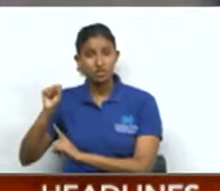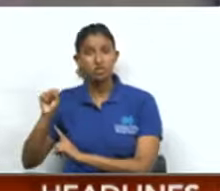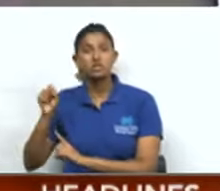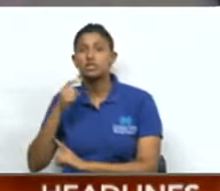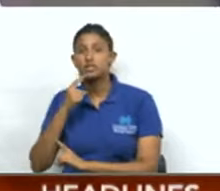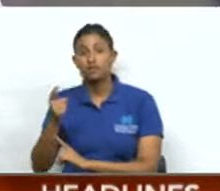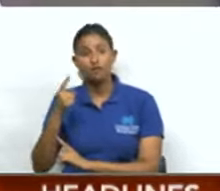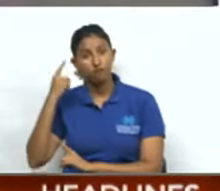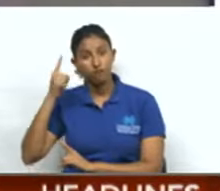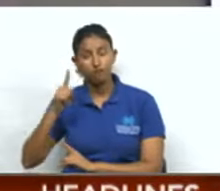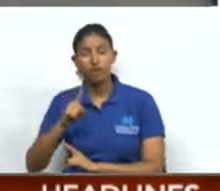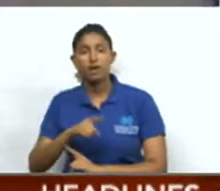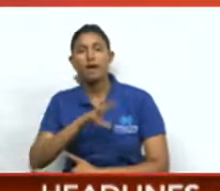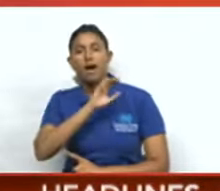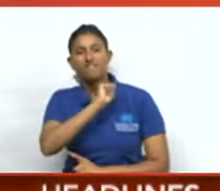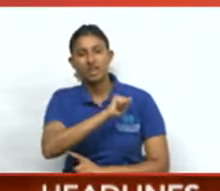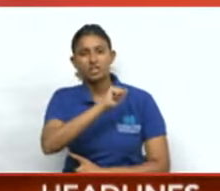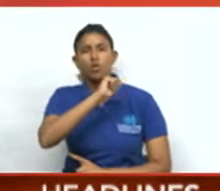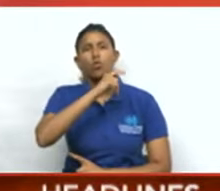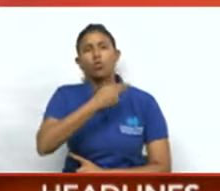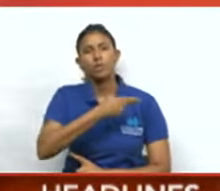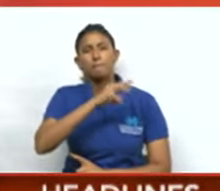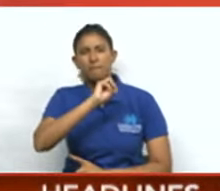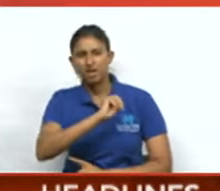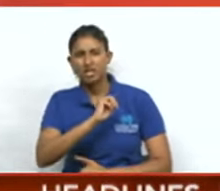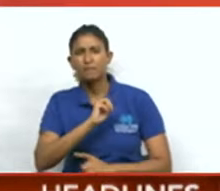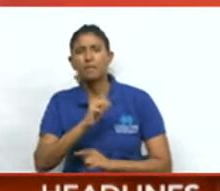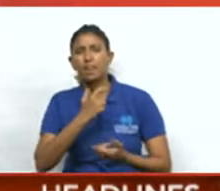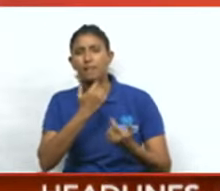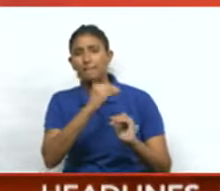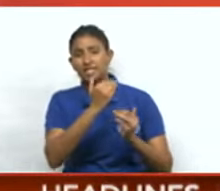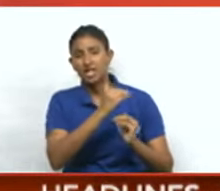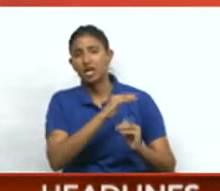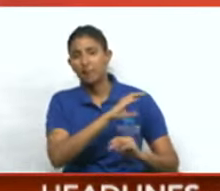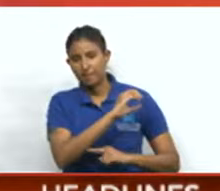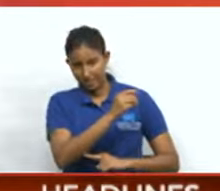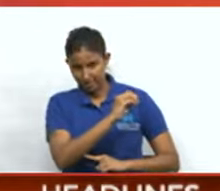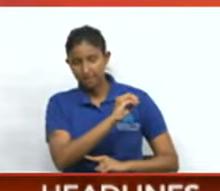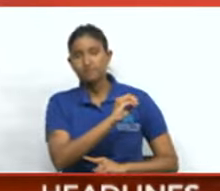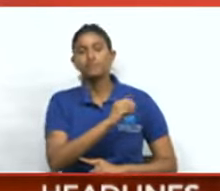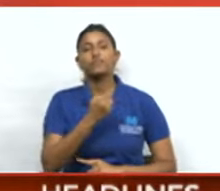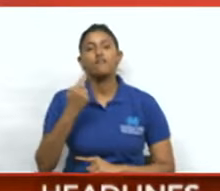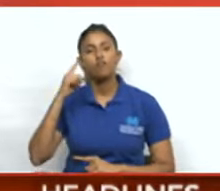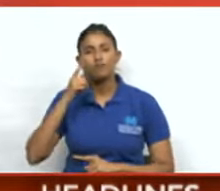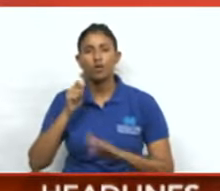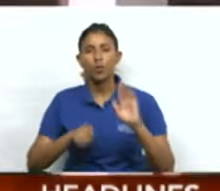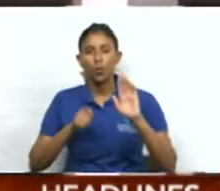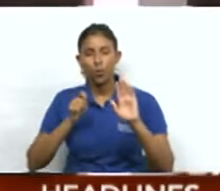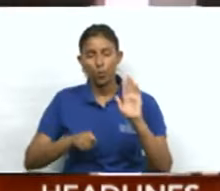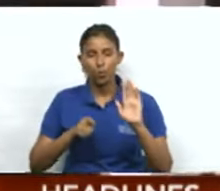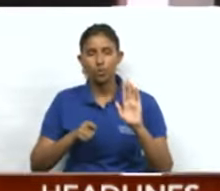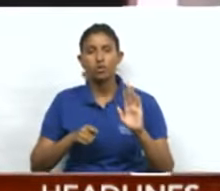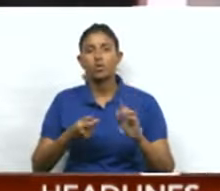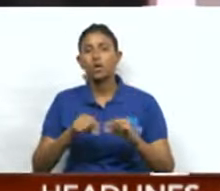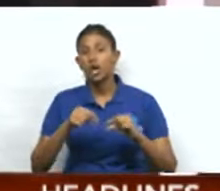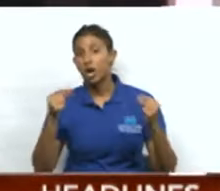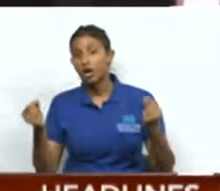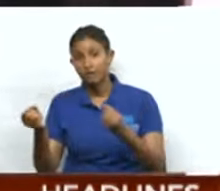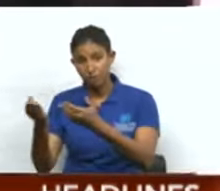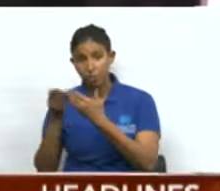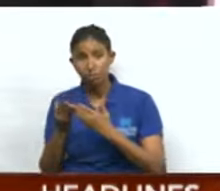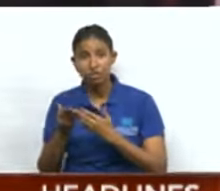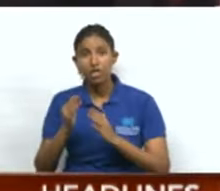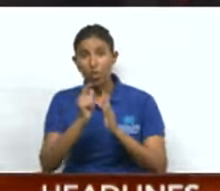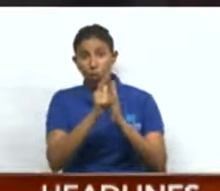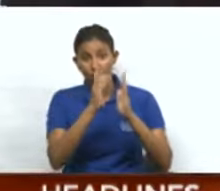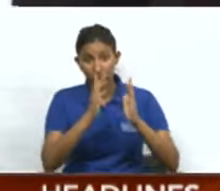and Marketing Limited to freeze an account held by attorney Varun Debadin. In the court filings obtained by Guardian Media, the company's lawyer Karina